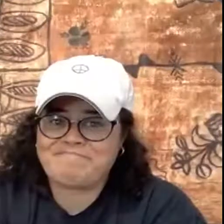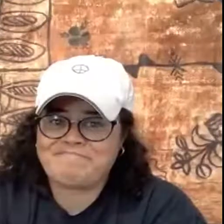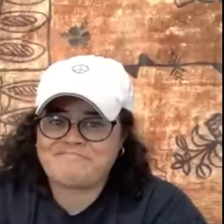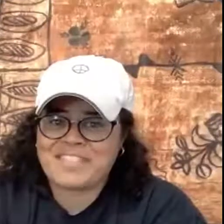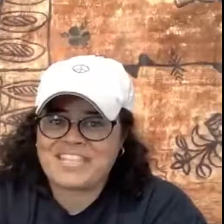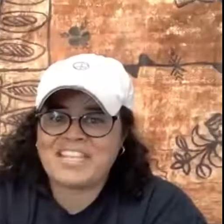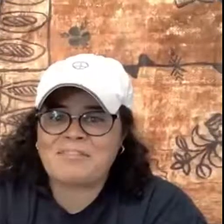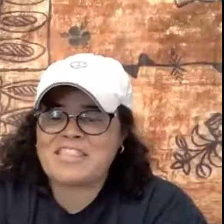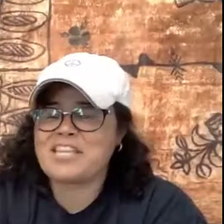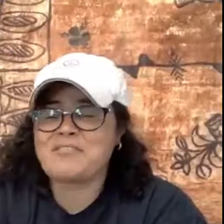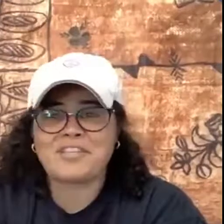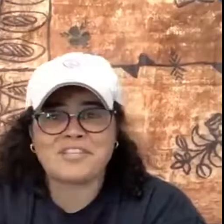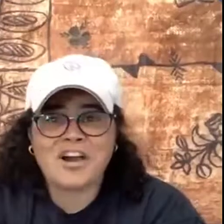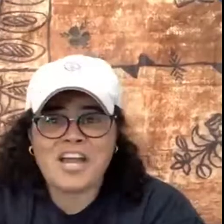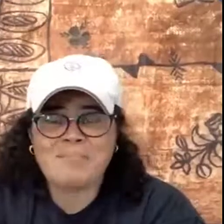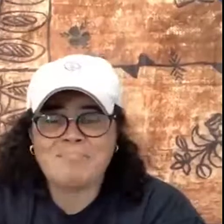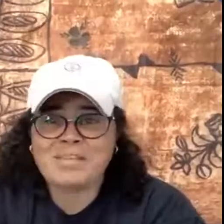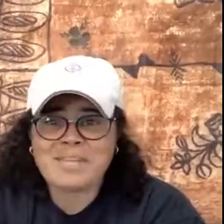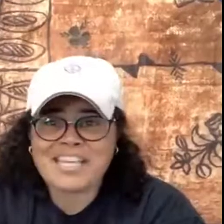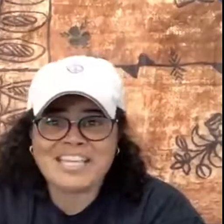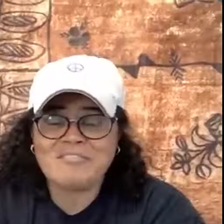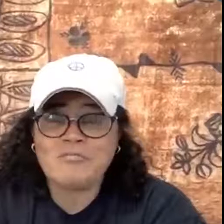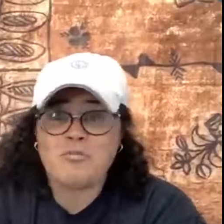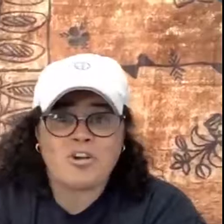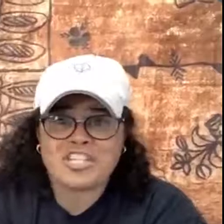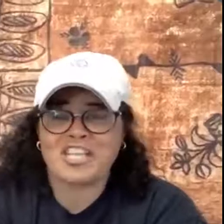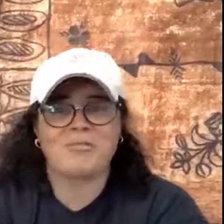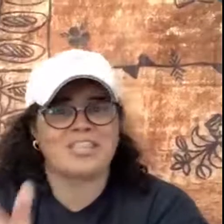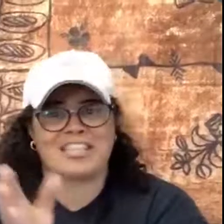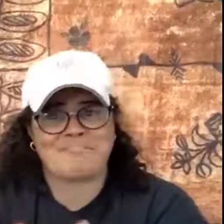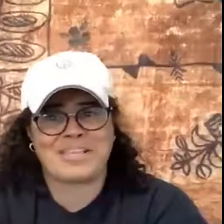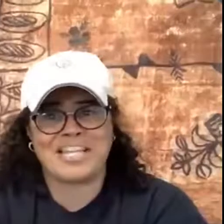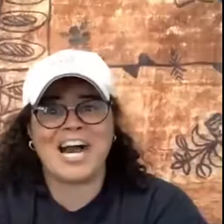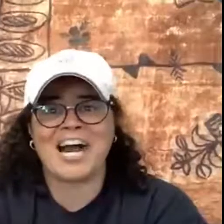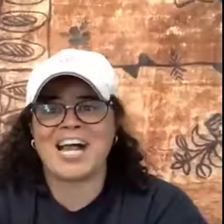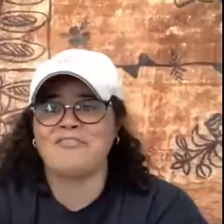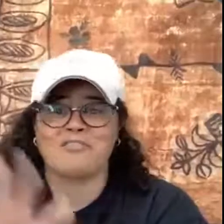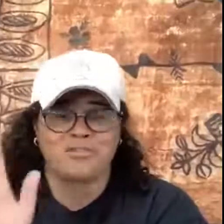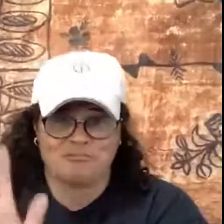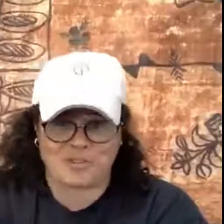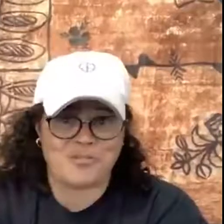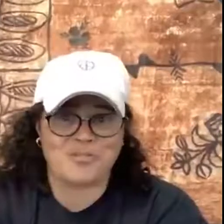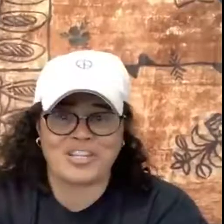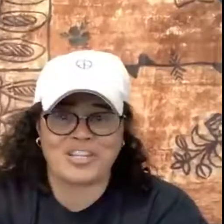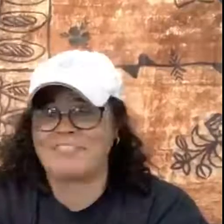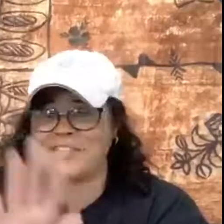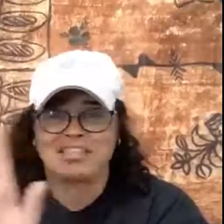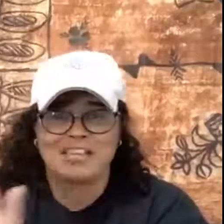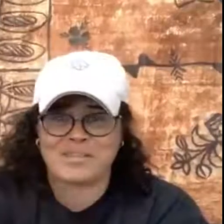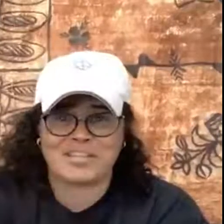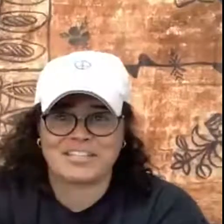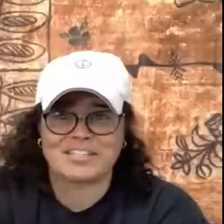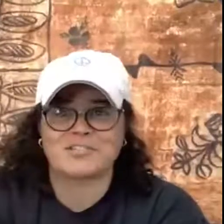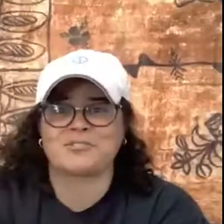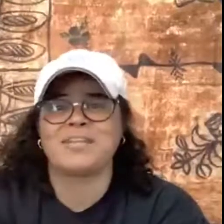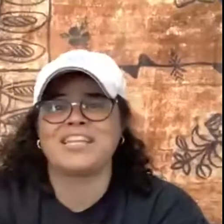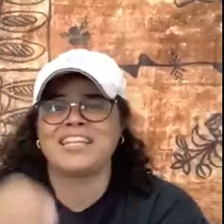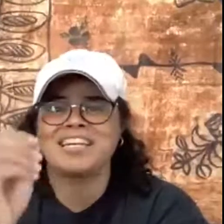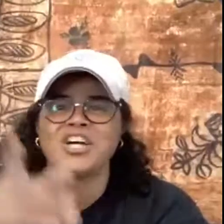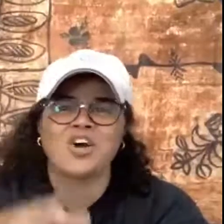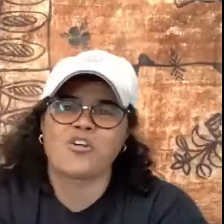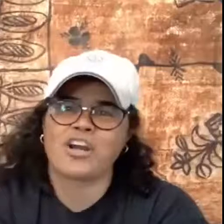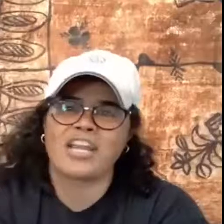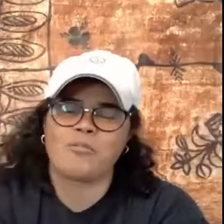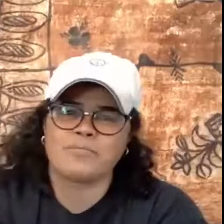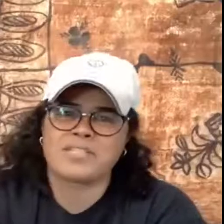moment. Anyway, thank you for your time beaming in, watching, whether that be live or the recording, whether that be on our social